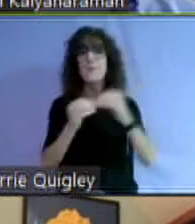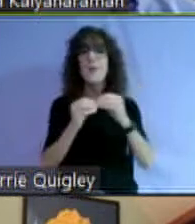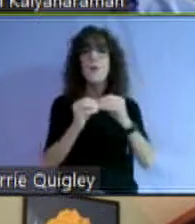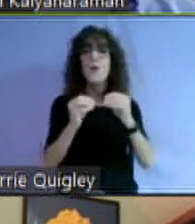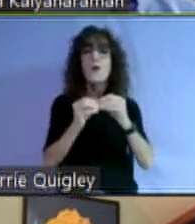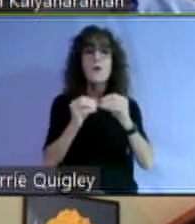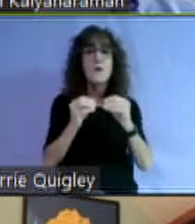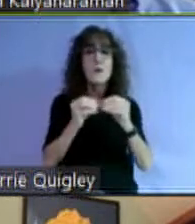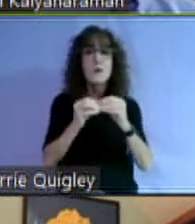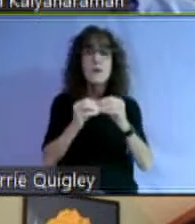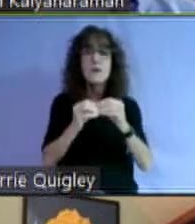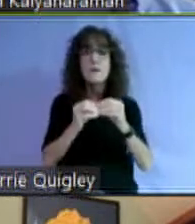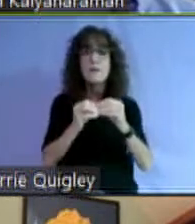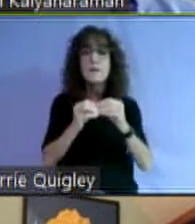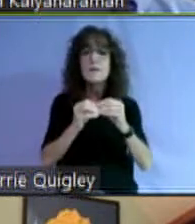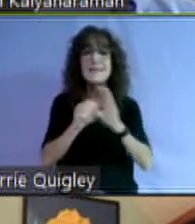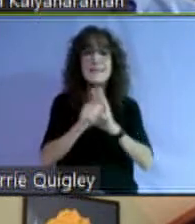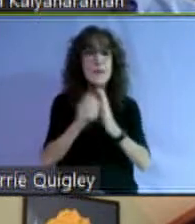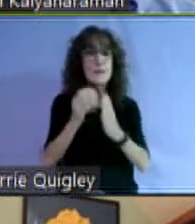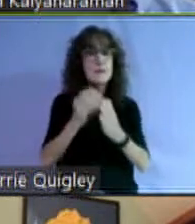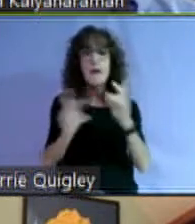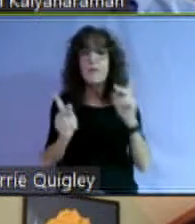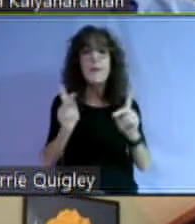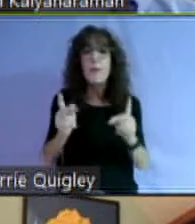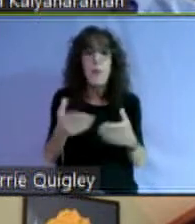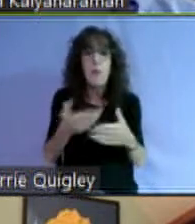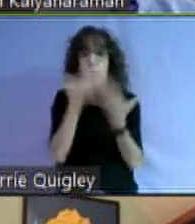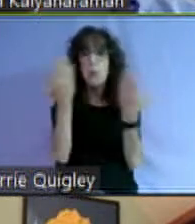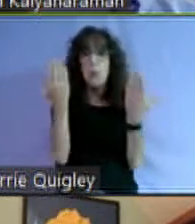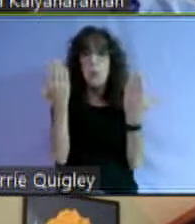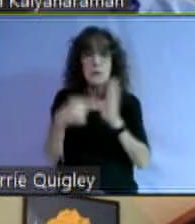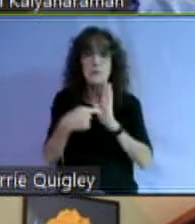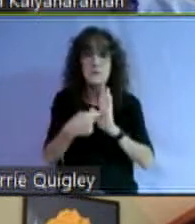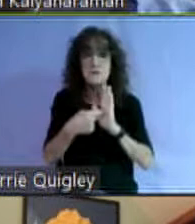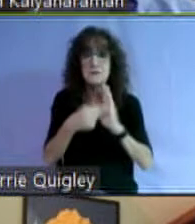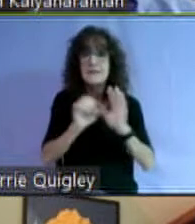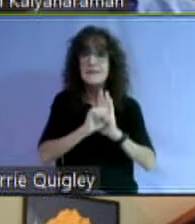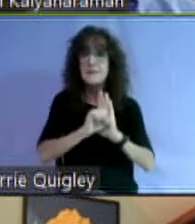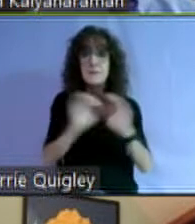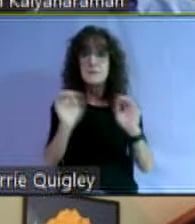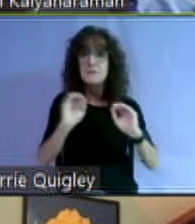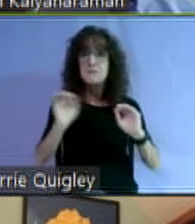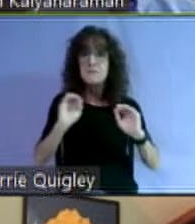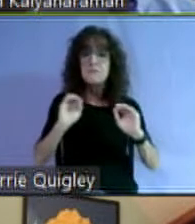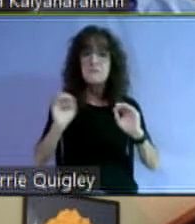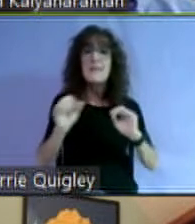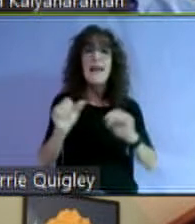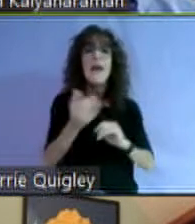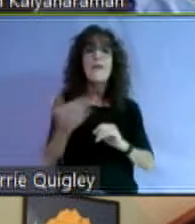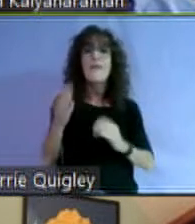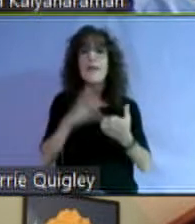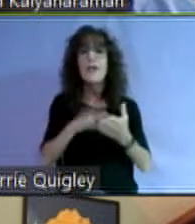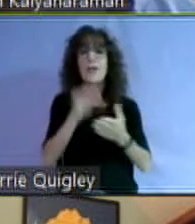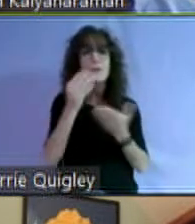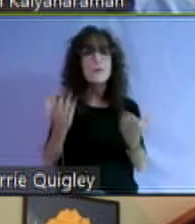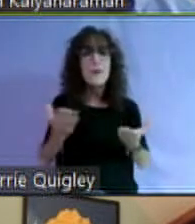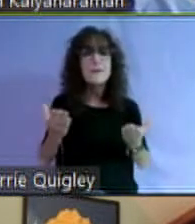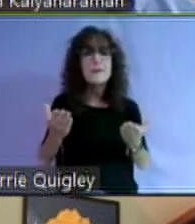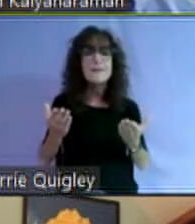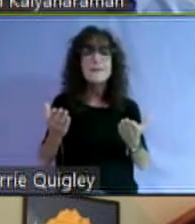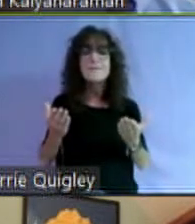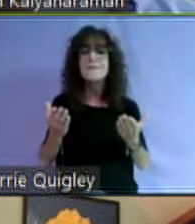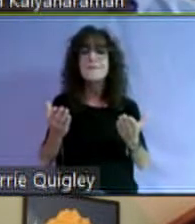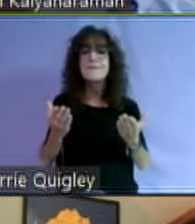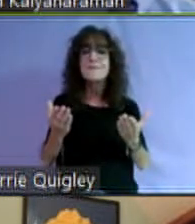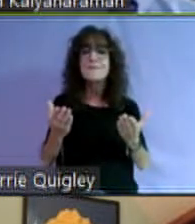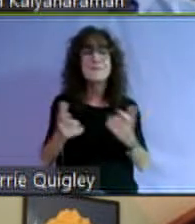including that some people don't actually have any symptoms. The other thing that we've learned is that it has had a